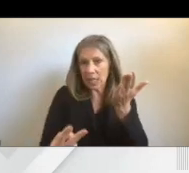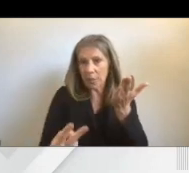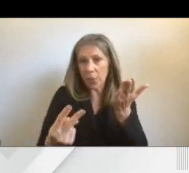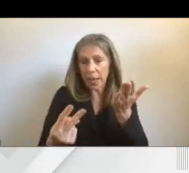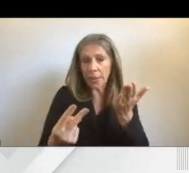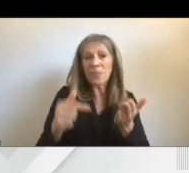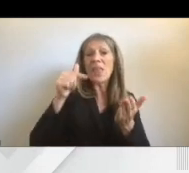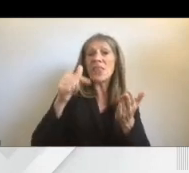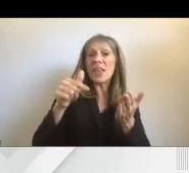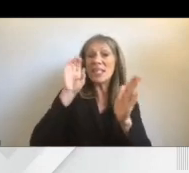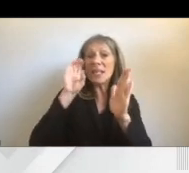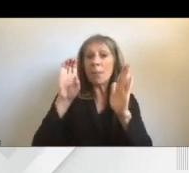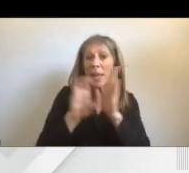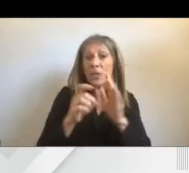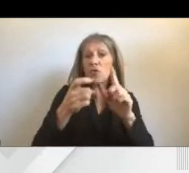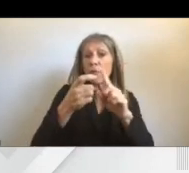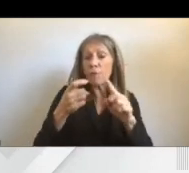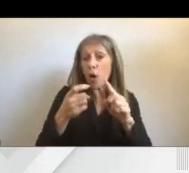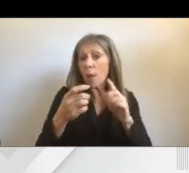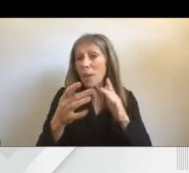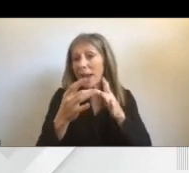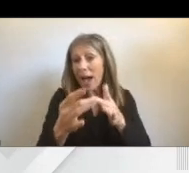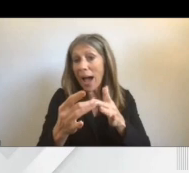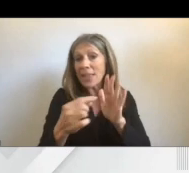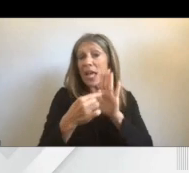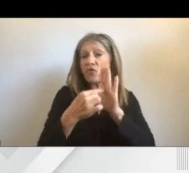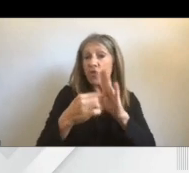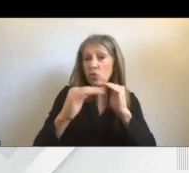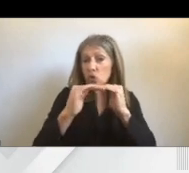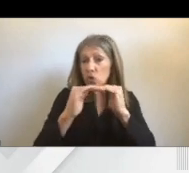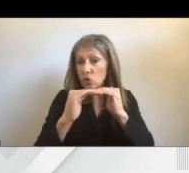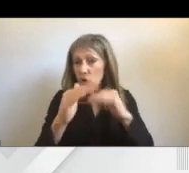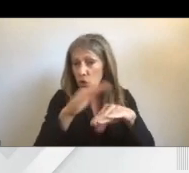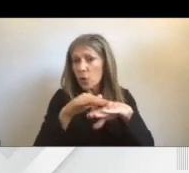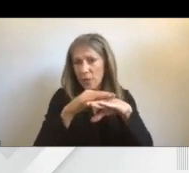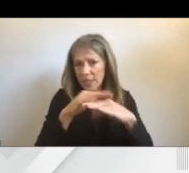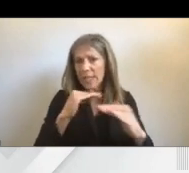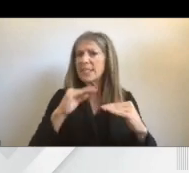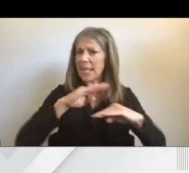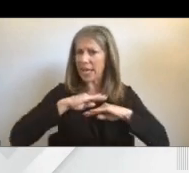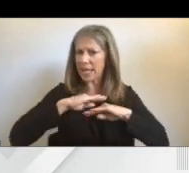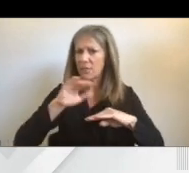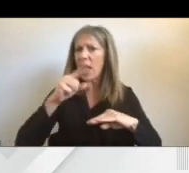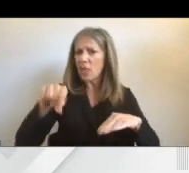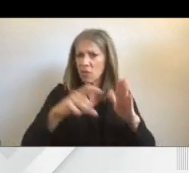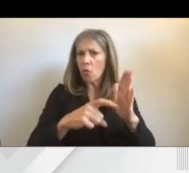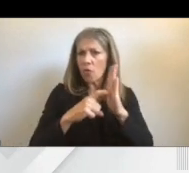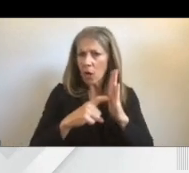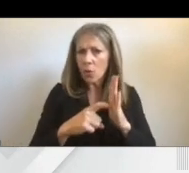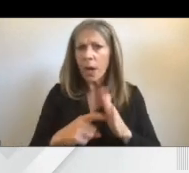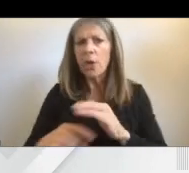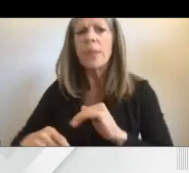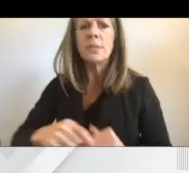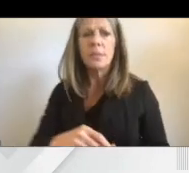is an illustration from our guides that shows a surface that meets these requirements.